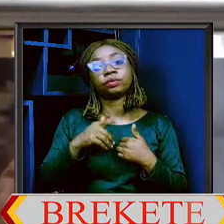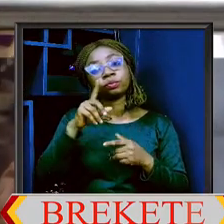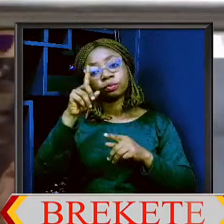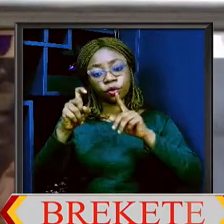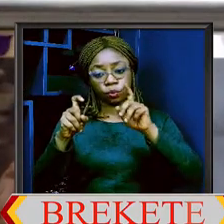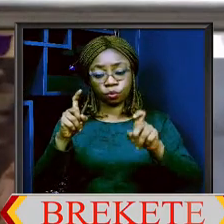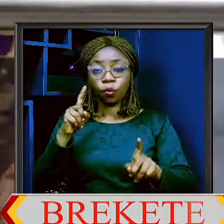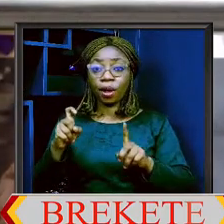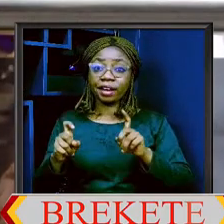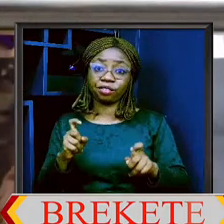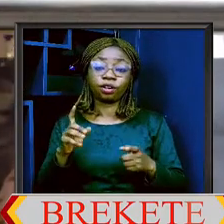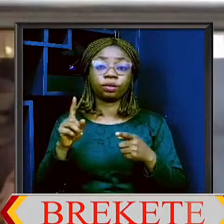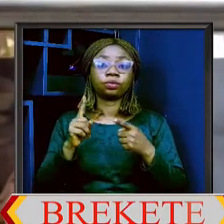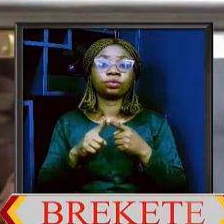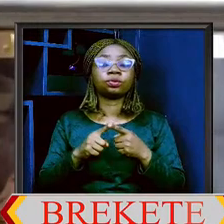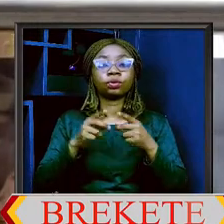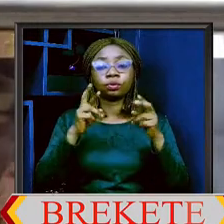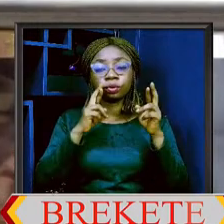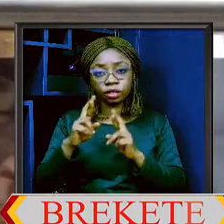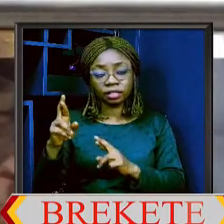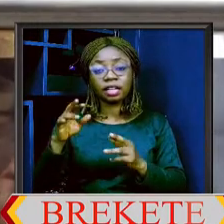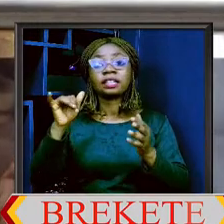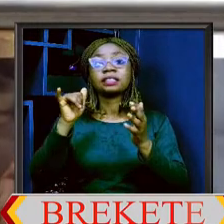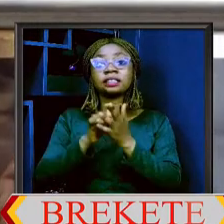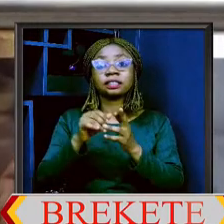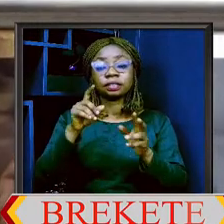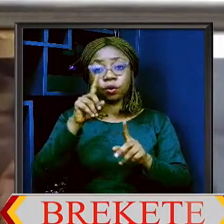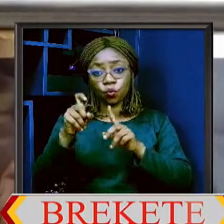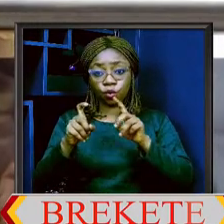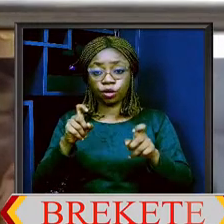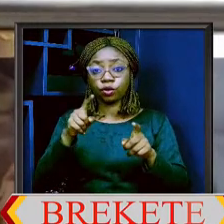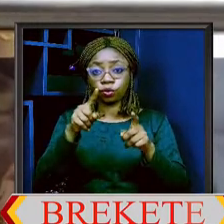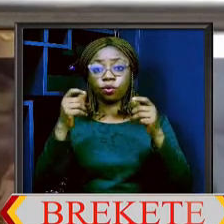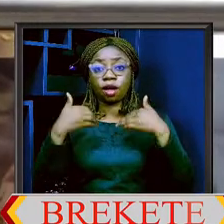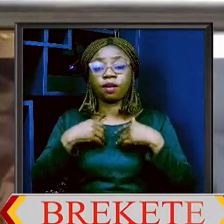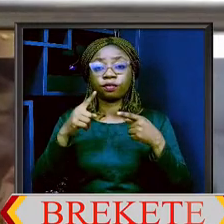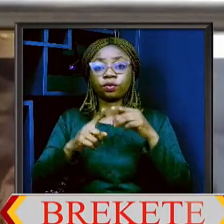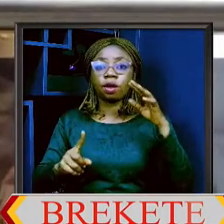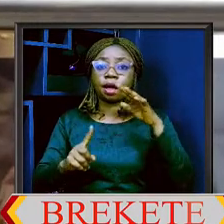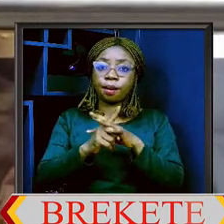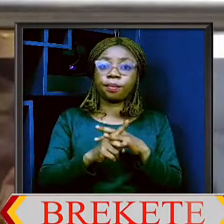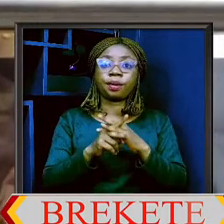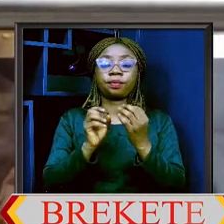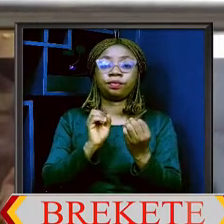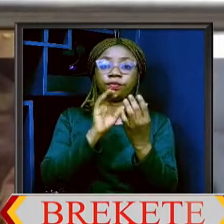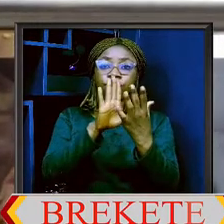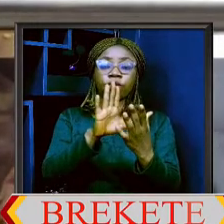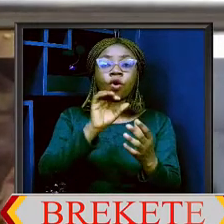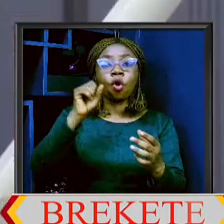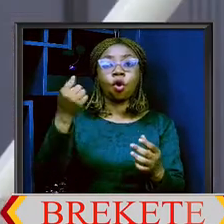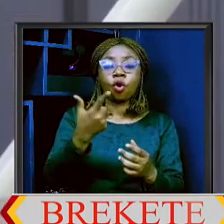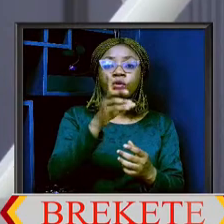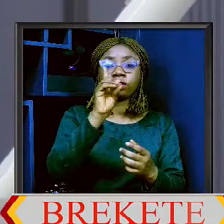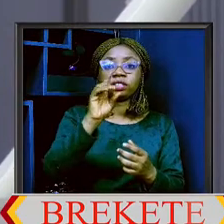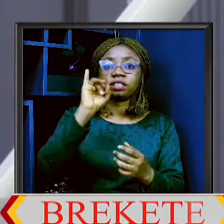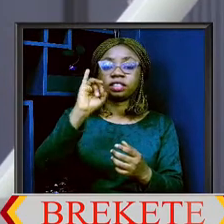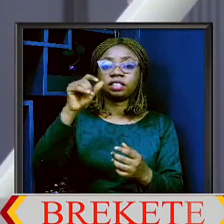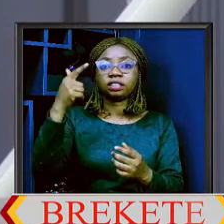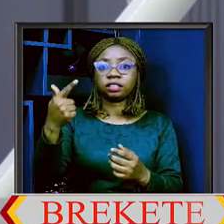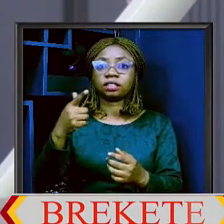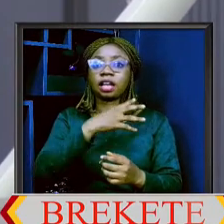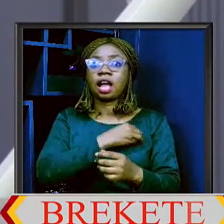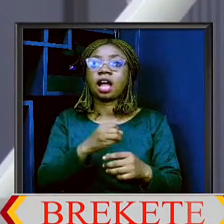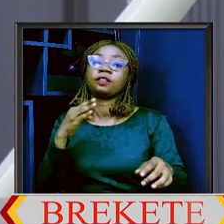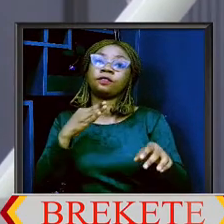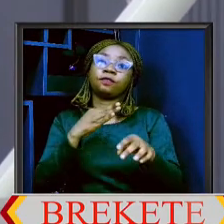ground to answer and this query you have to appear before all the DS in the police and for secretary